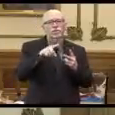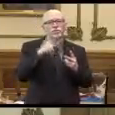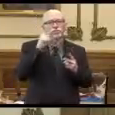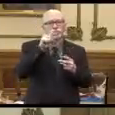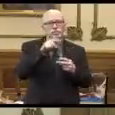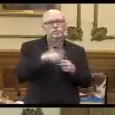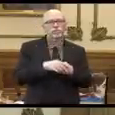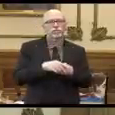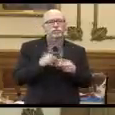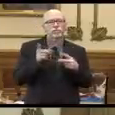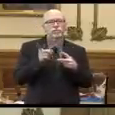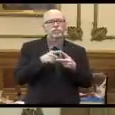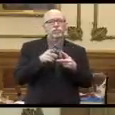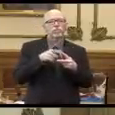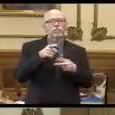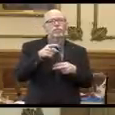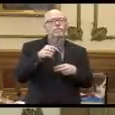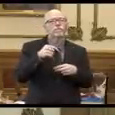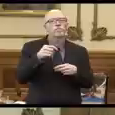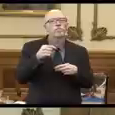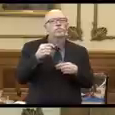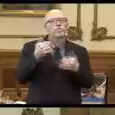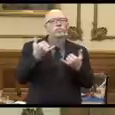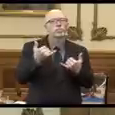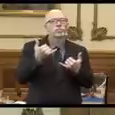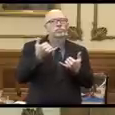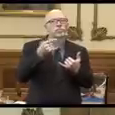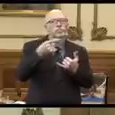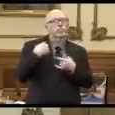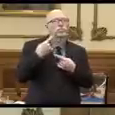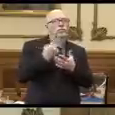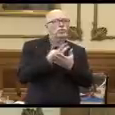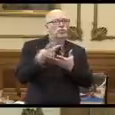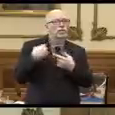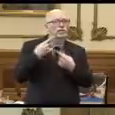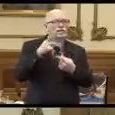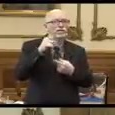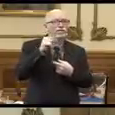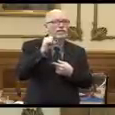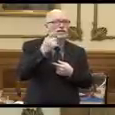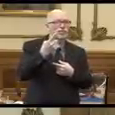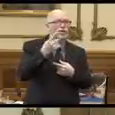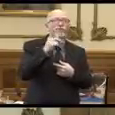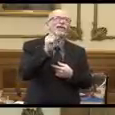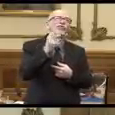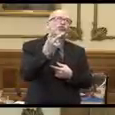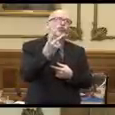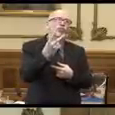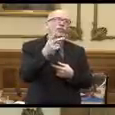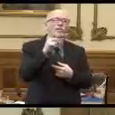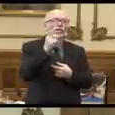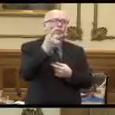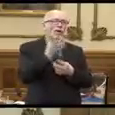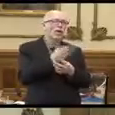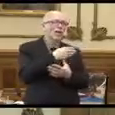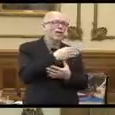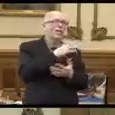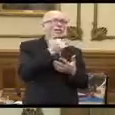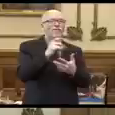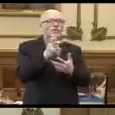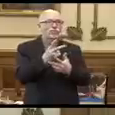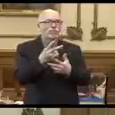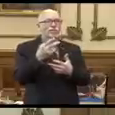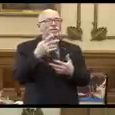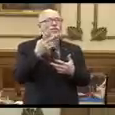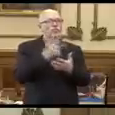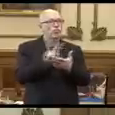you. First off, is today 2 weeks since phase 2 began. Phase 1 was the lockdown. 2 weeks since phase